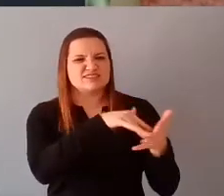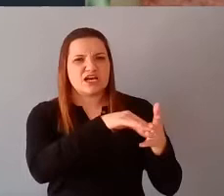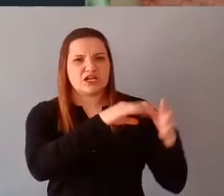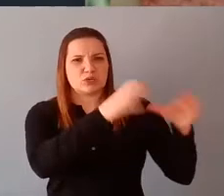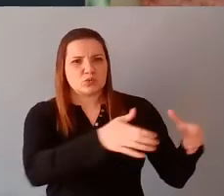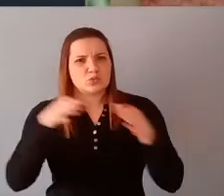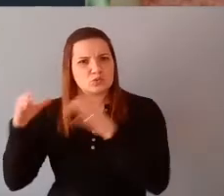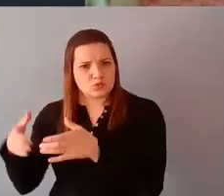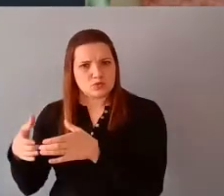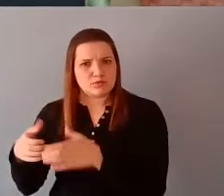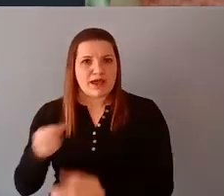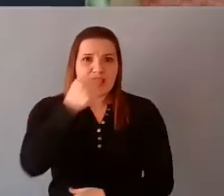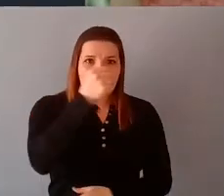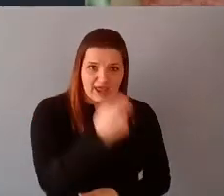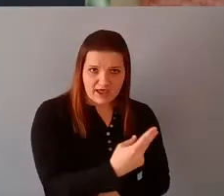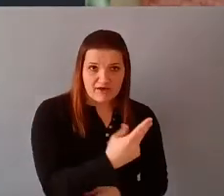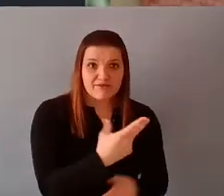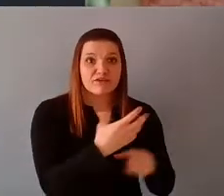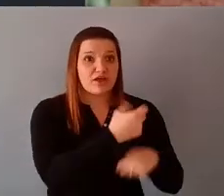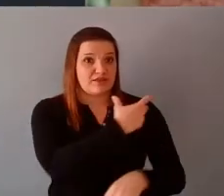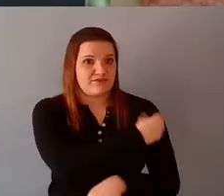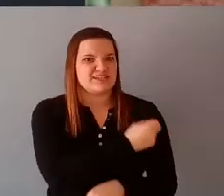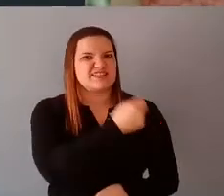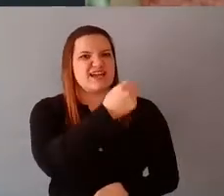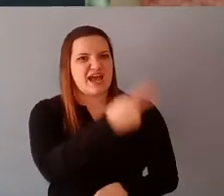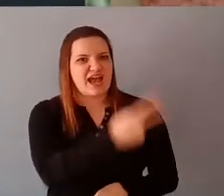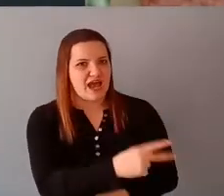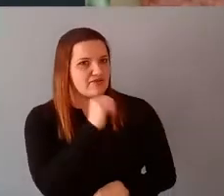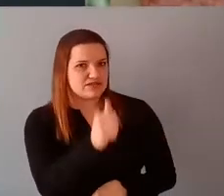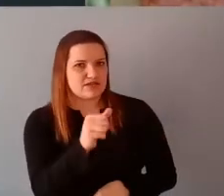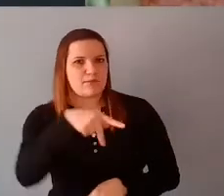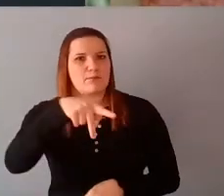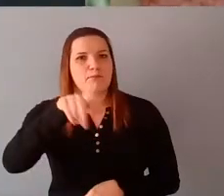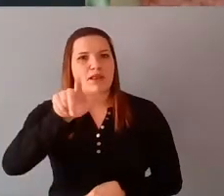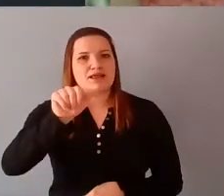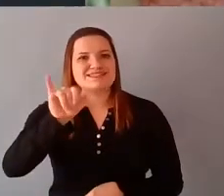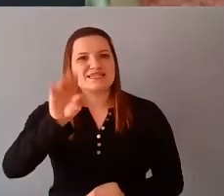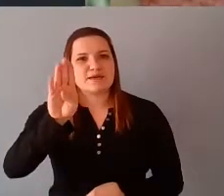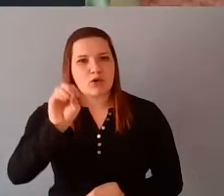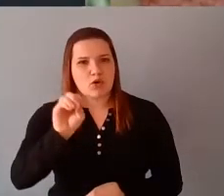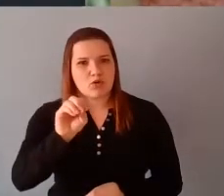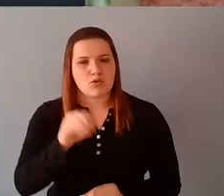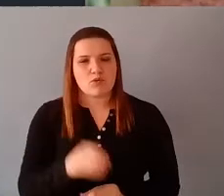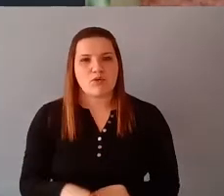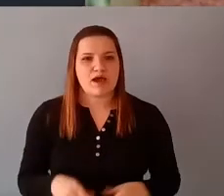got the vaccine, half got a placebo. They studied it over a long period of time, and